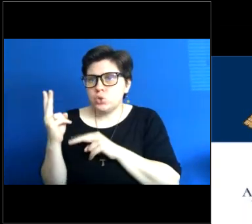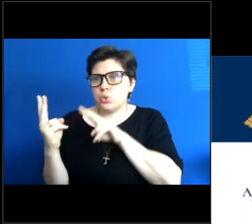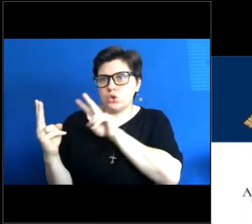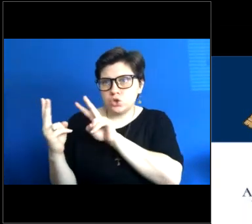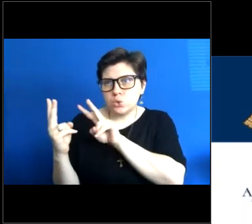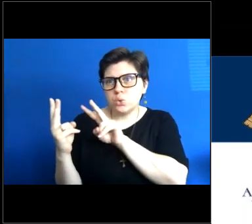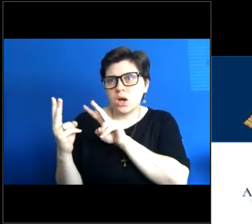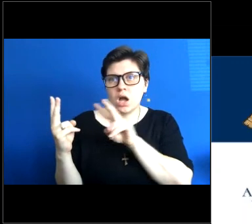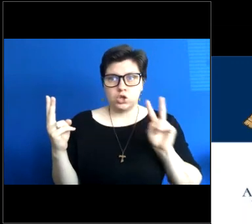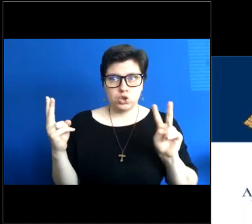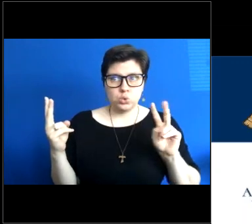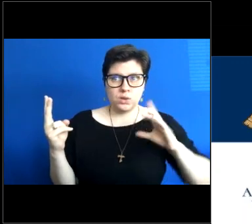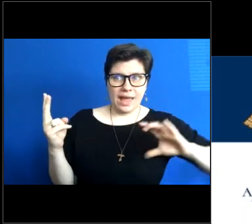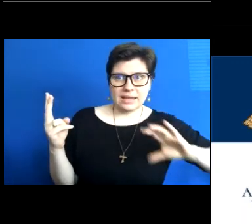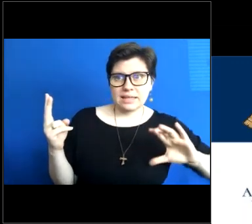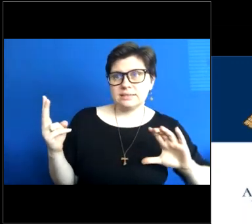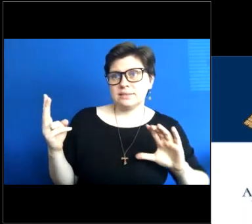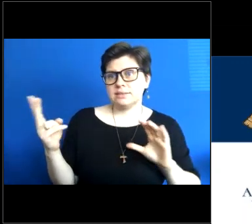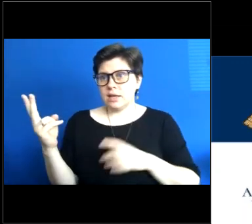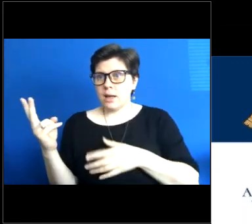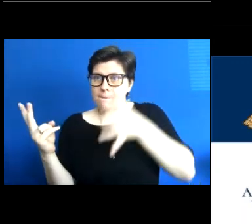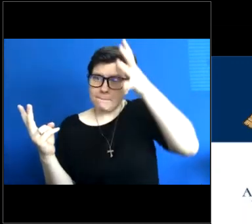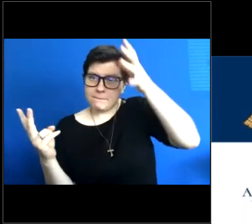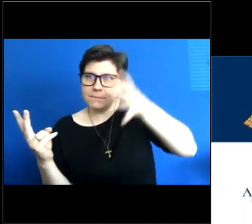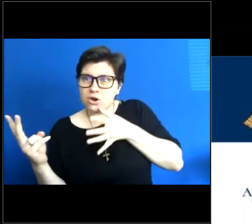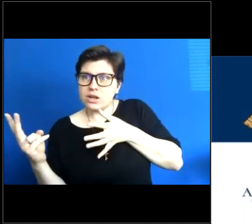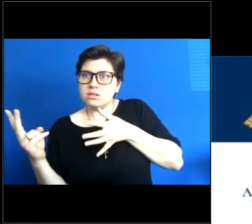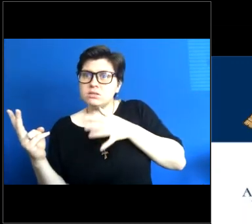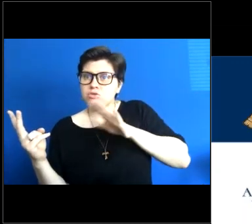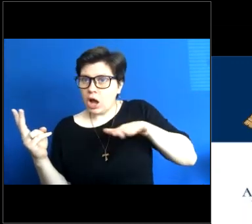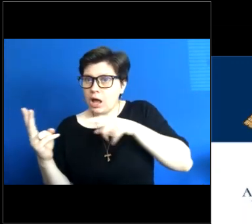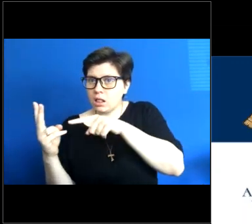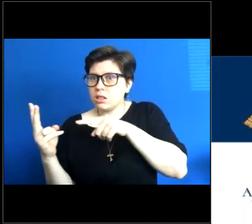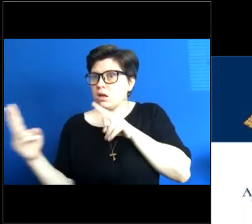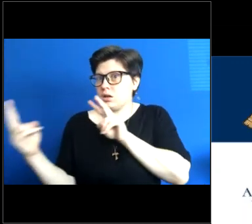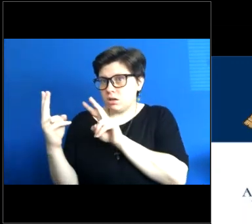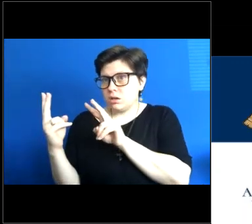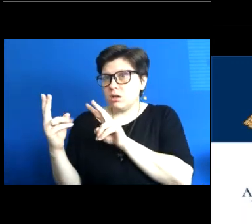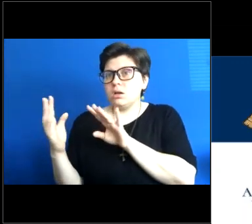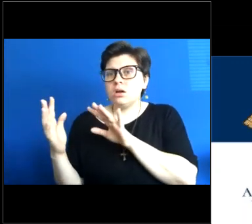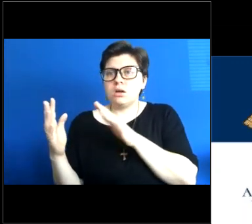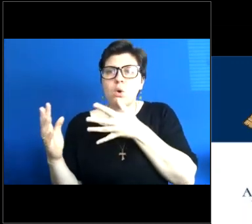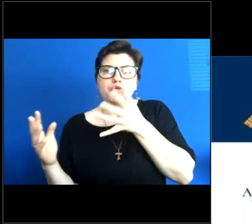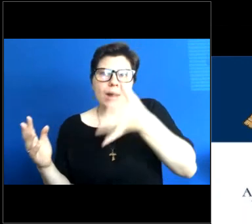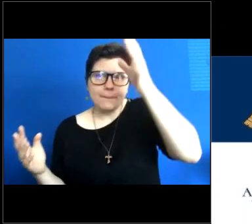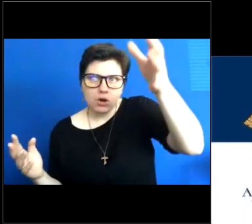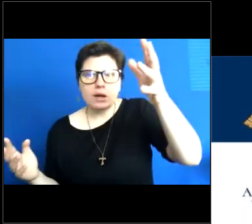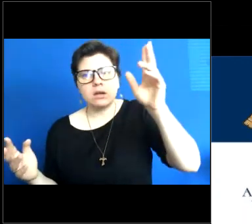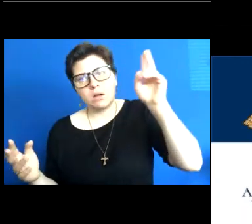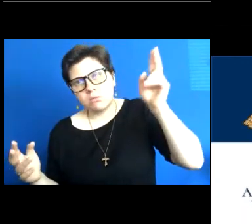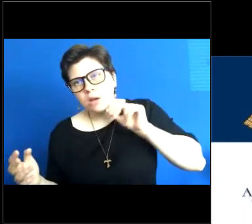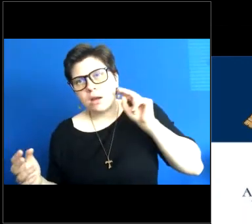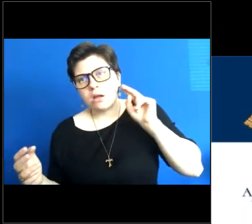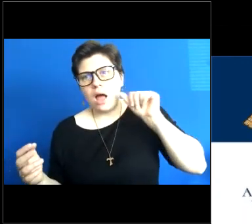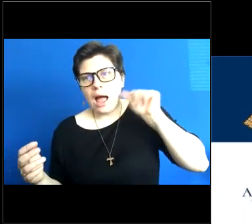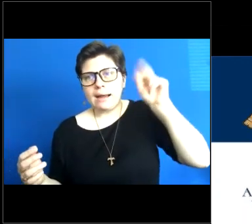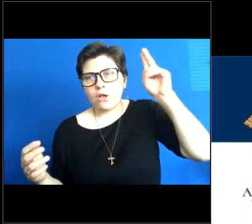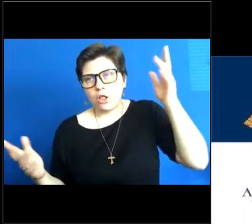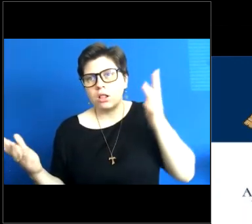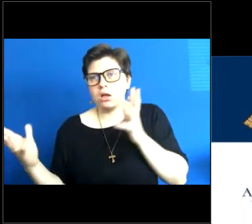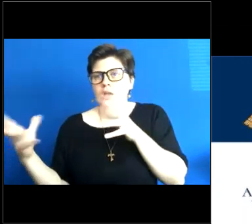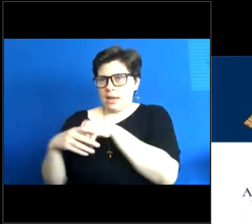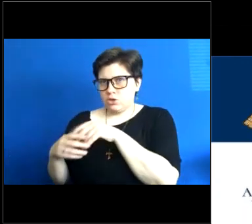2 catechists, or again, we can engage the parent or grandparent and uncle as well. Right.